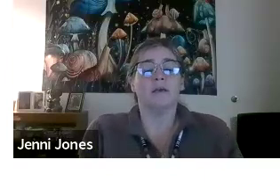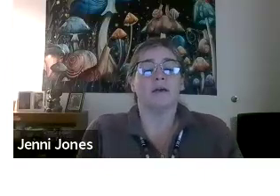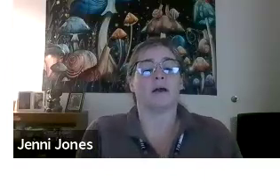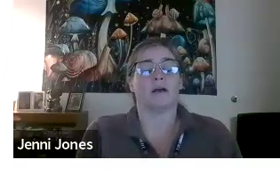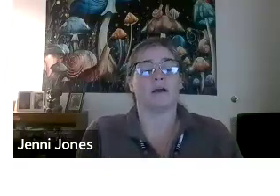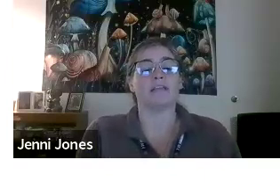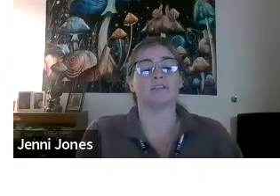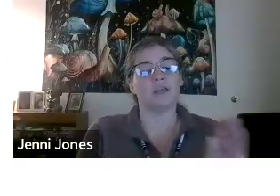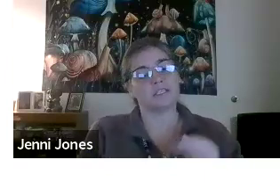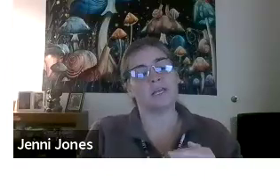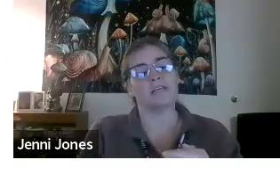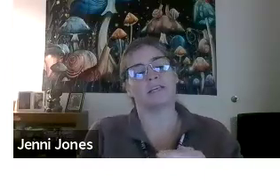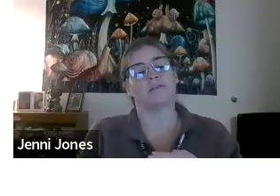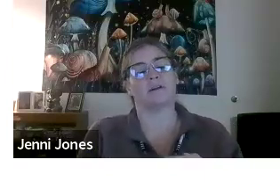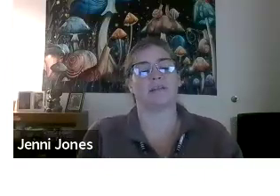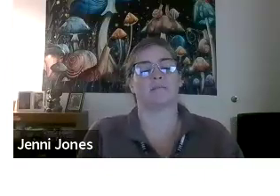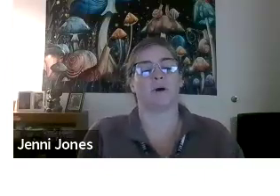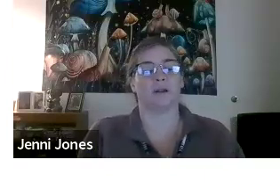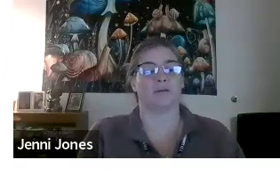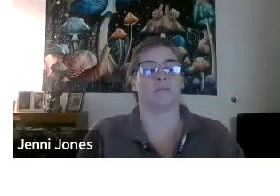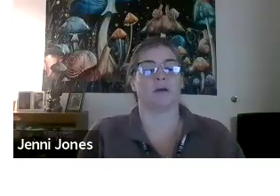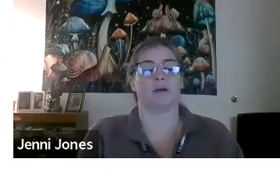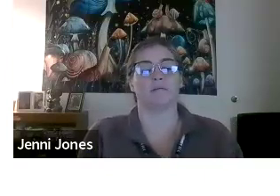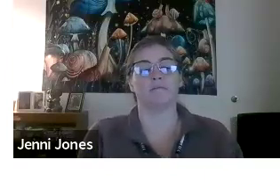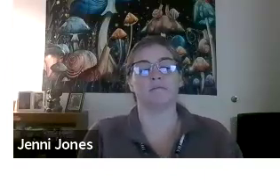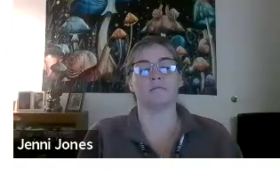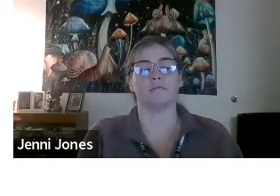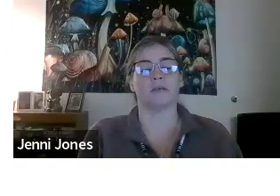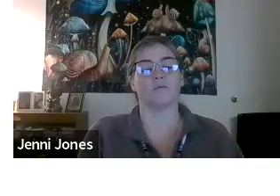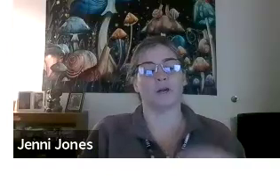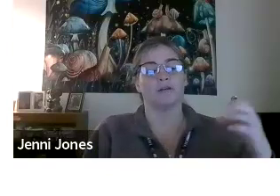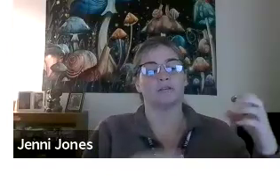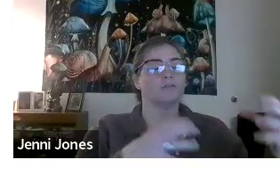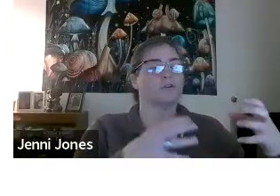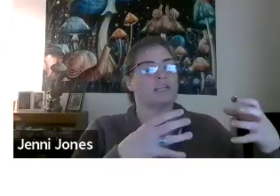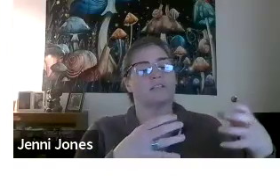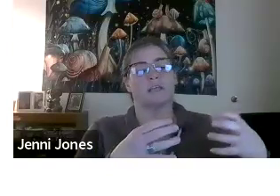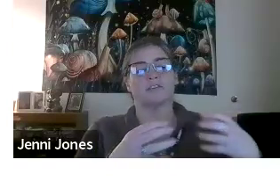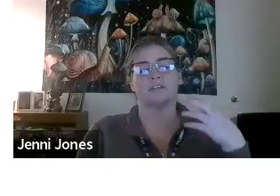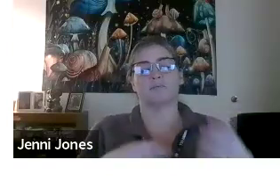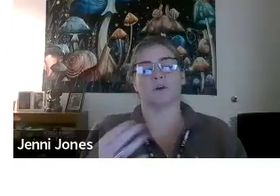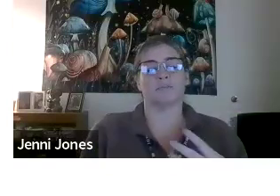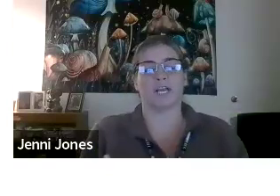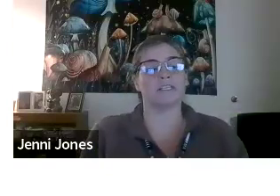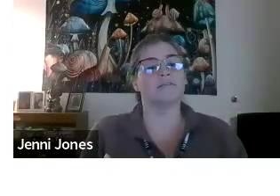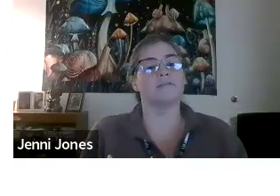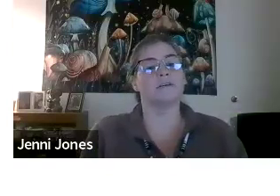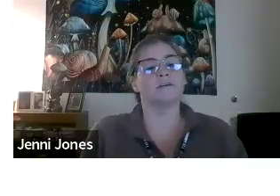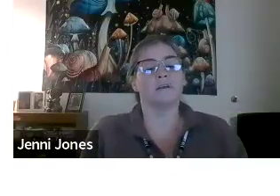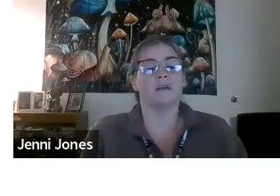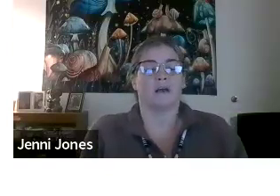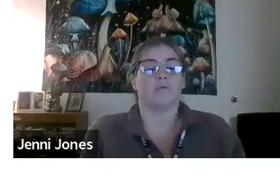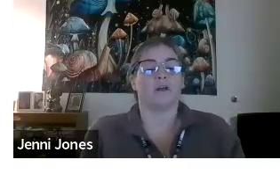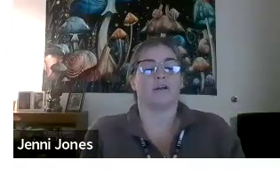lonely. And so I explained it down there at the bottom that where social isolation is more